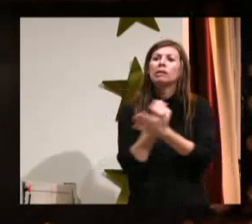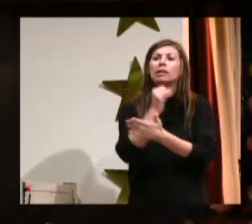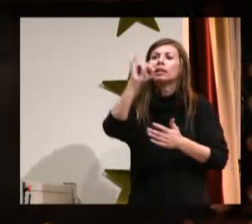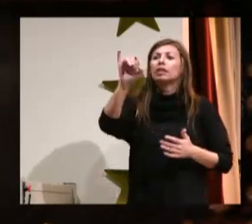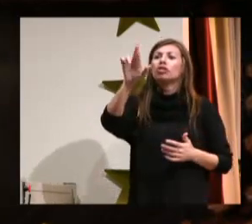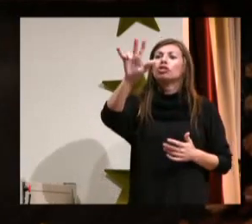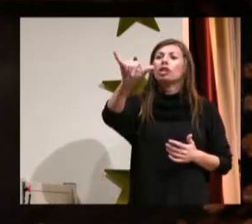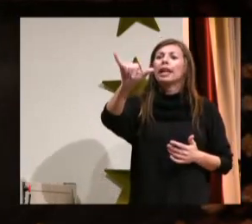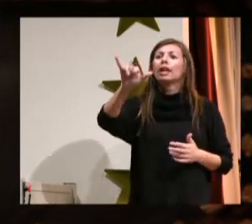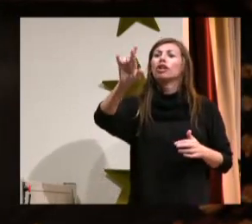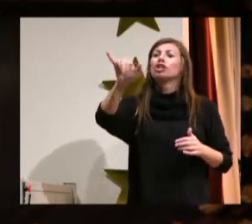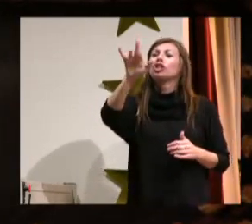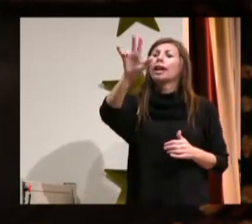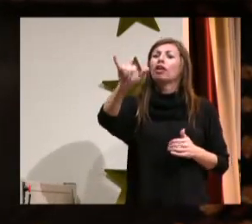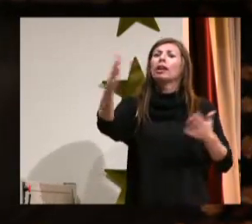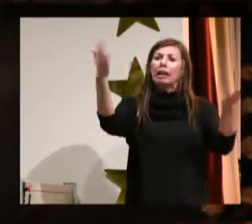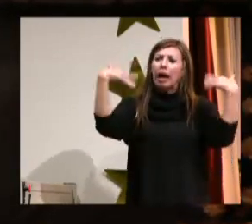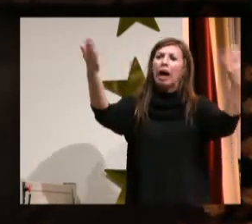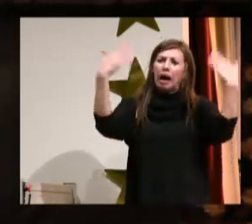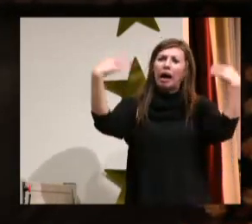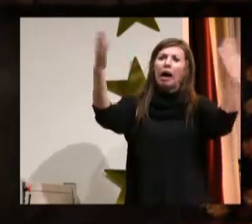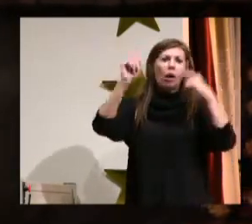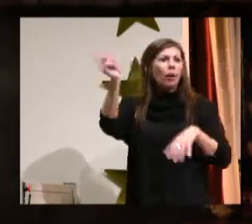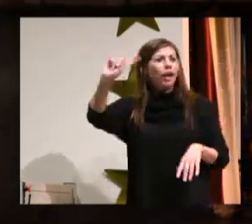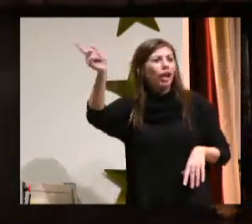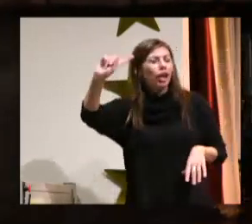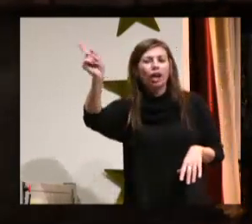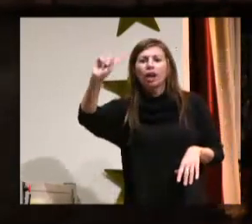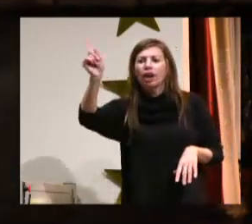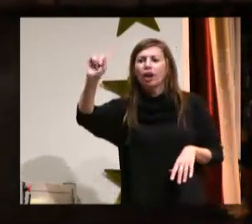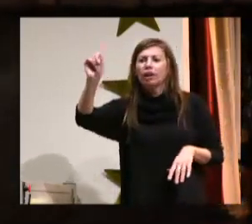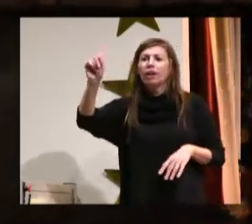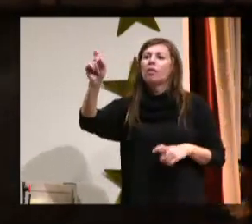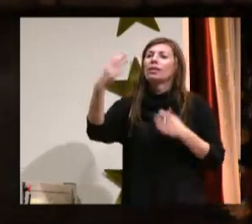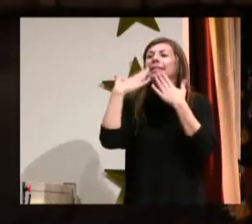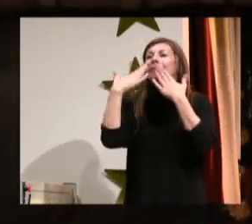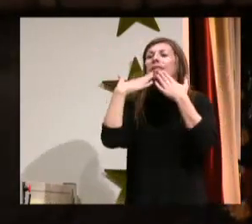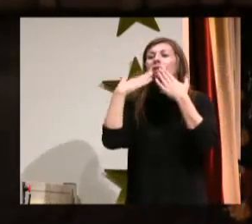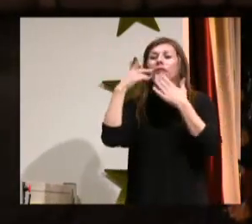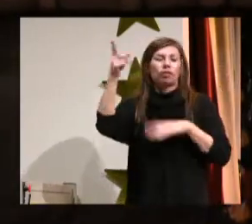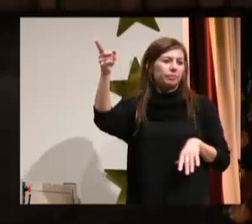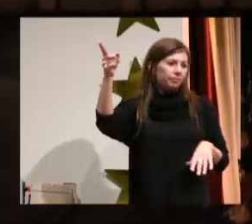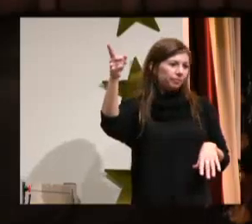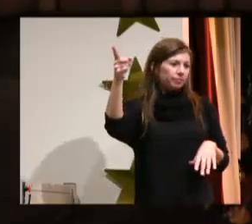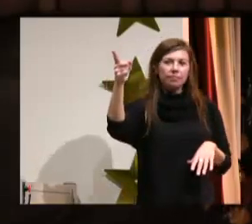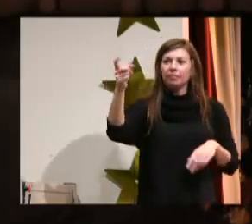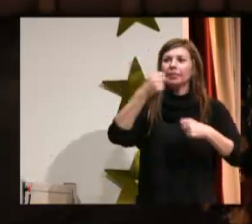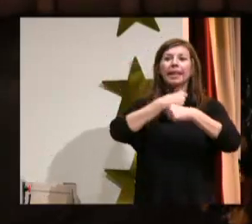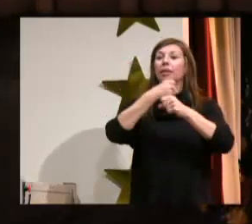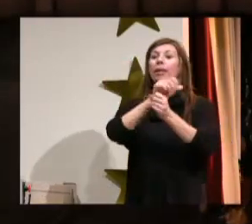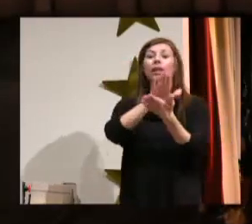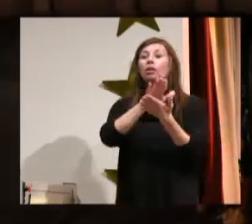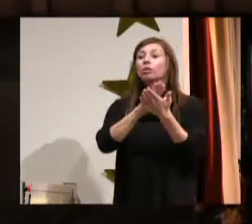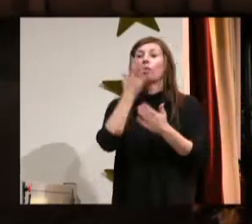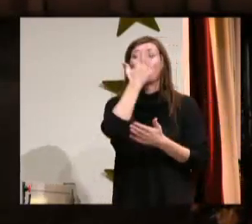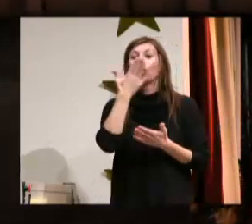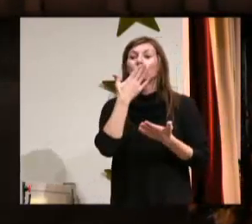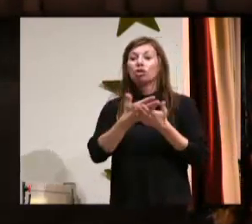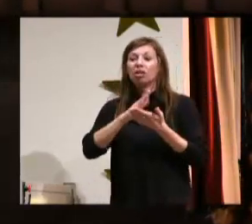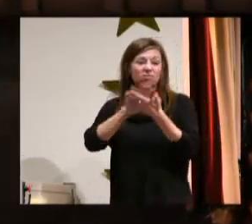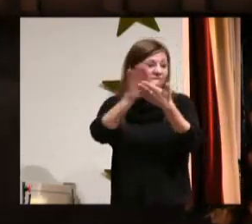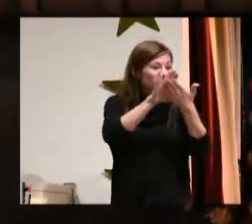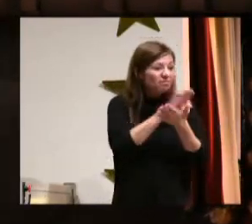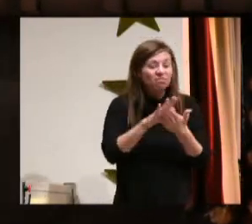Jerry, calling Jerry back into the music room. I want to say thanks to him for all. He just makes the school look so good all of the